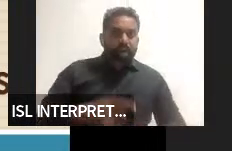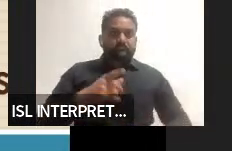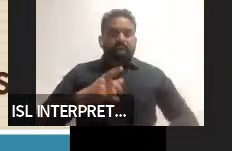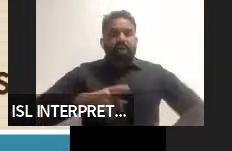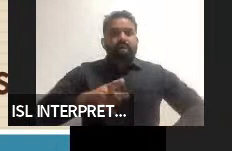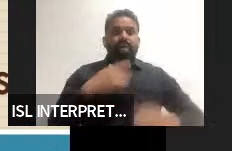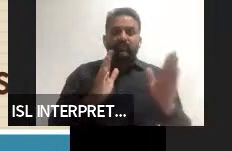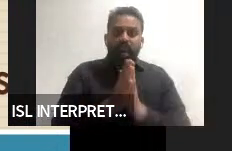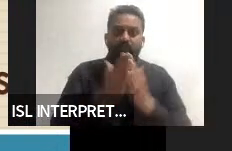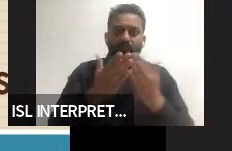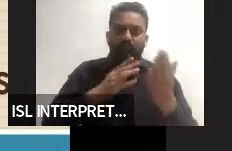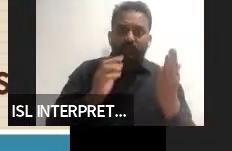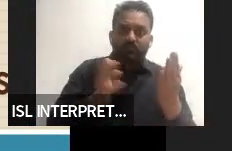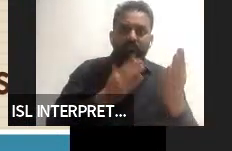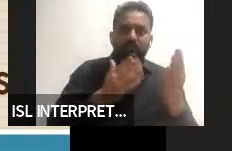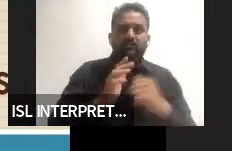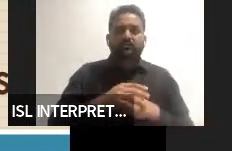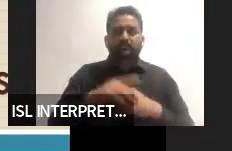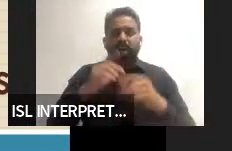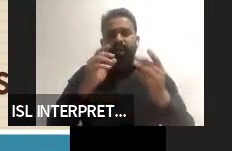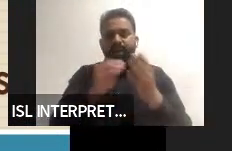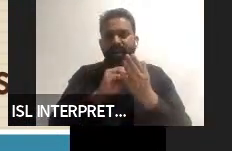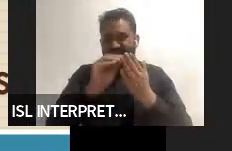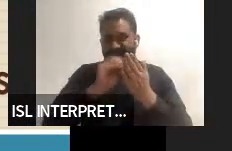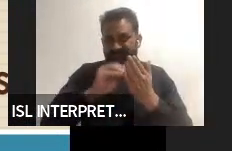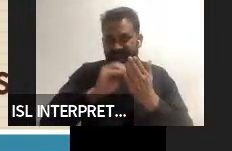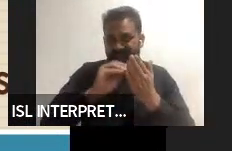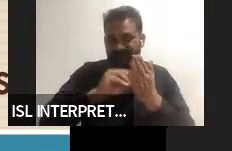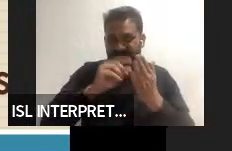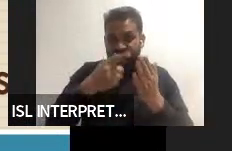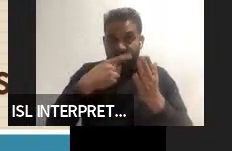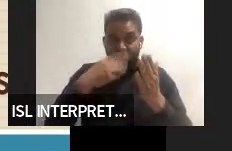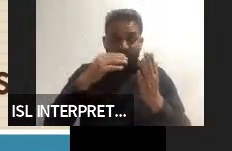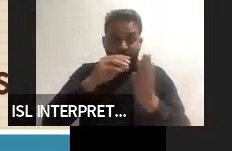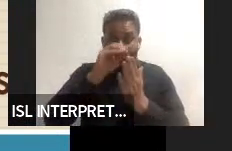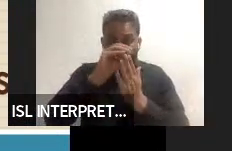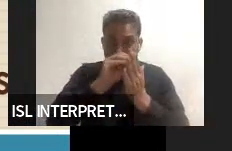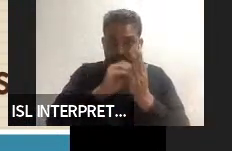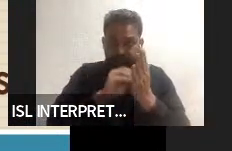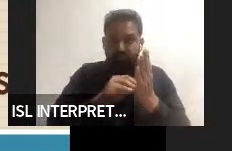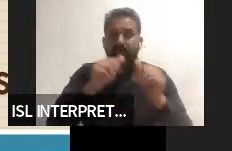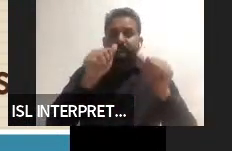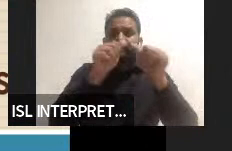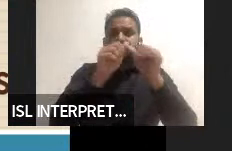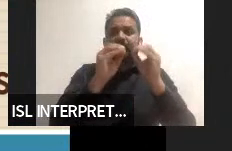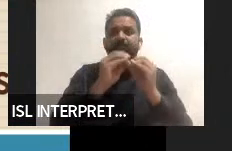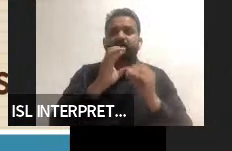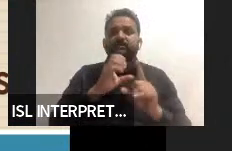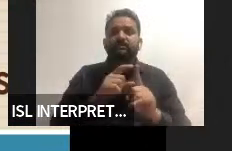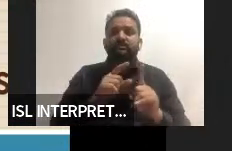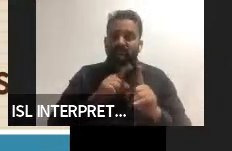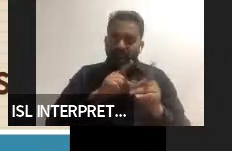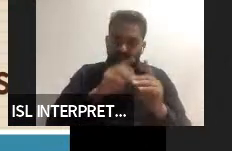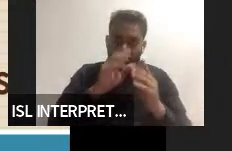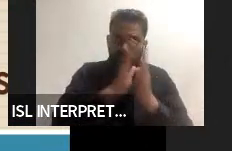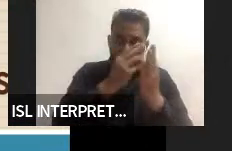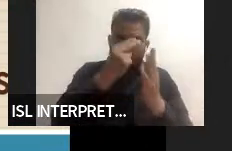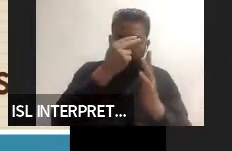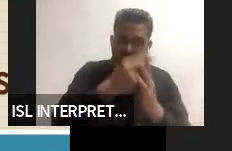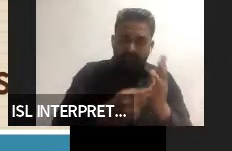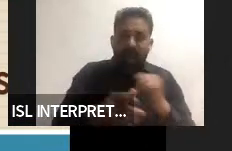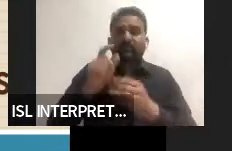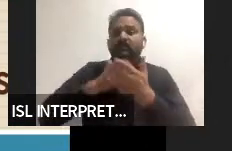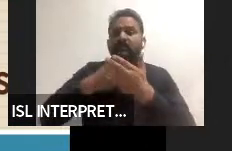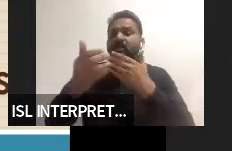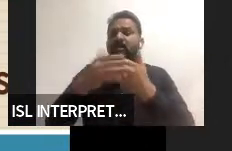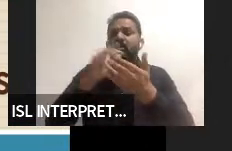and articles. When you are citing that, again, list them alphabetically. Author's name, either you take his first